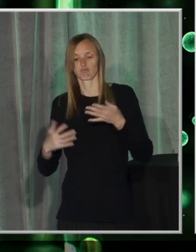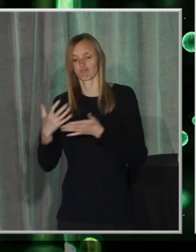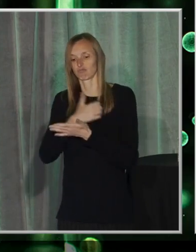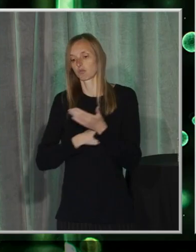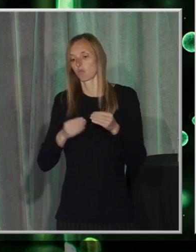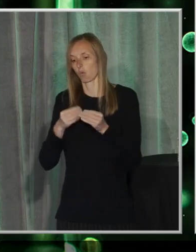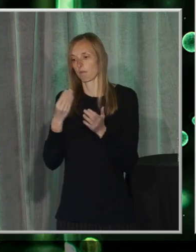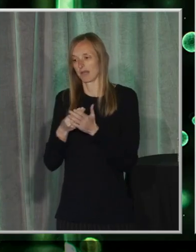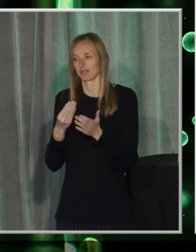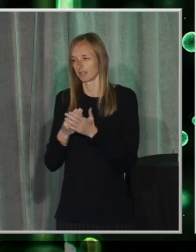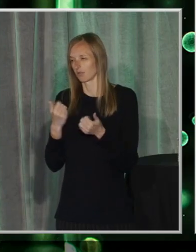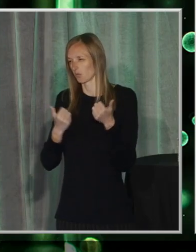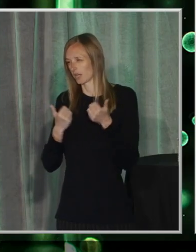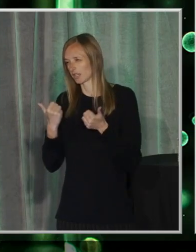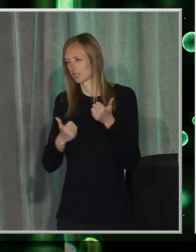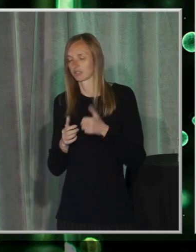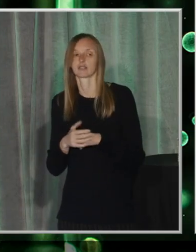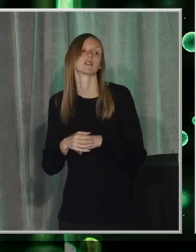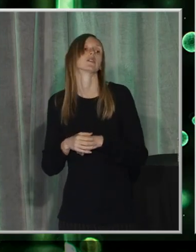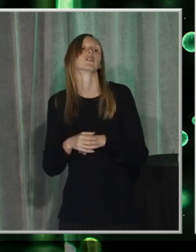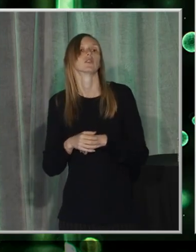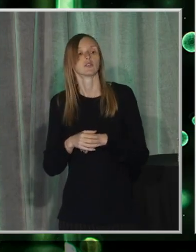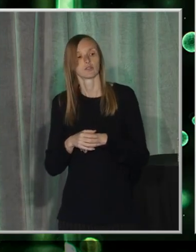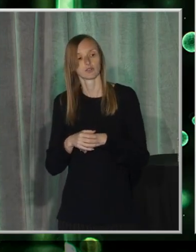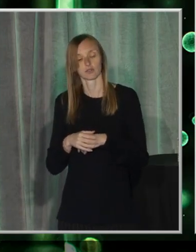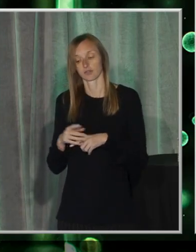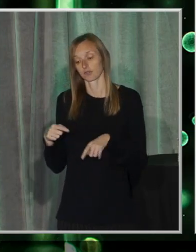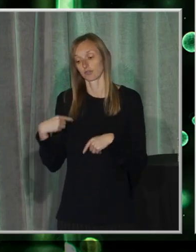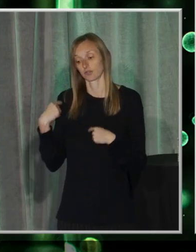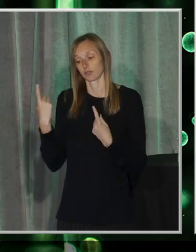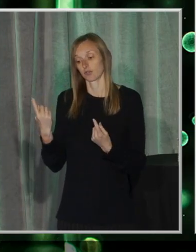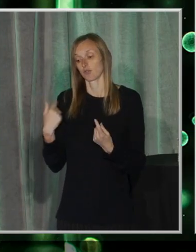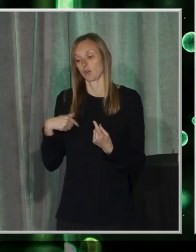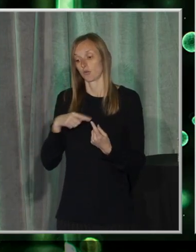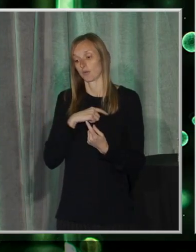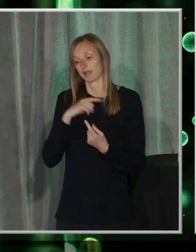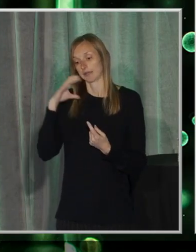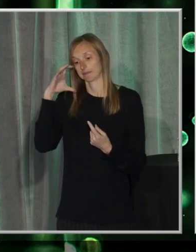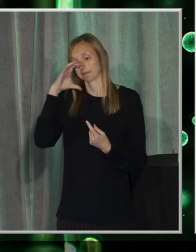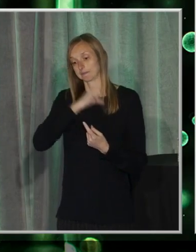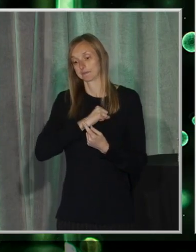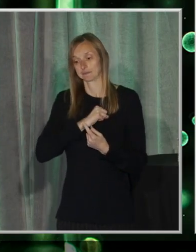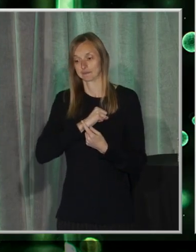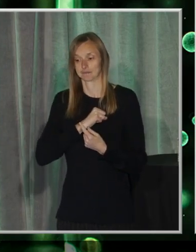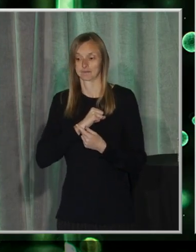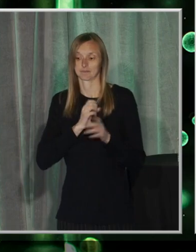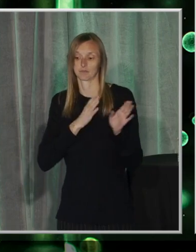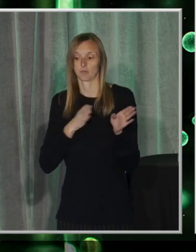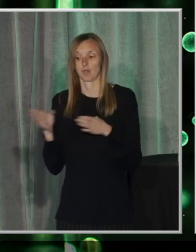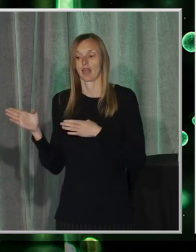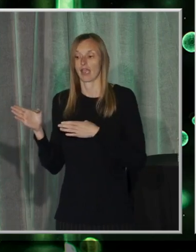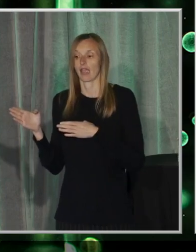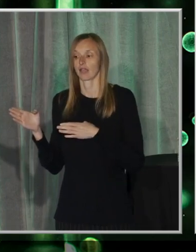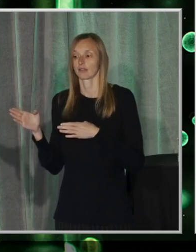money? Yes, from what we esteem, we plan that